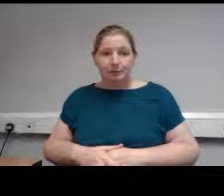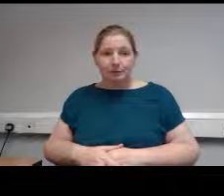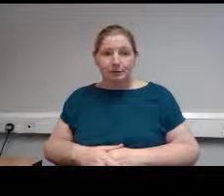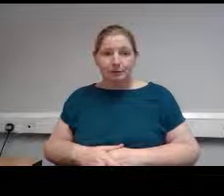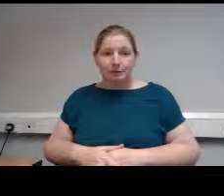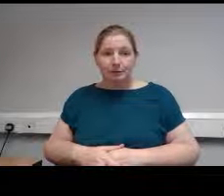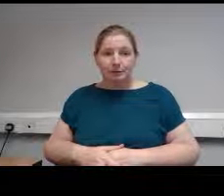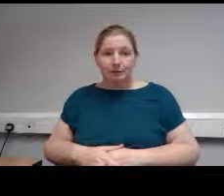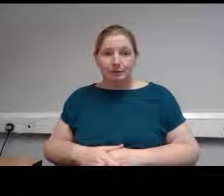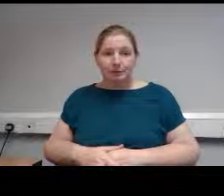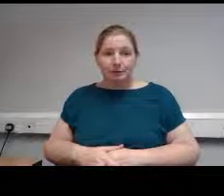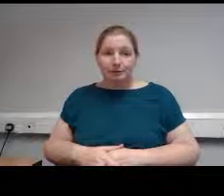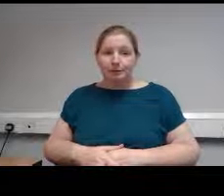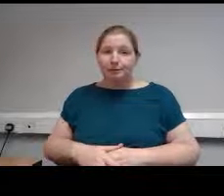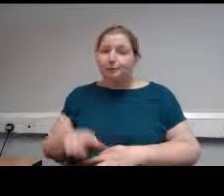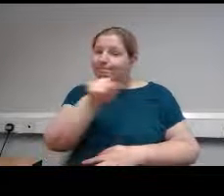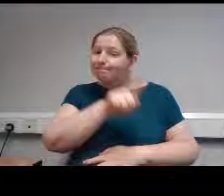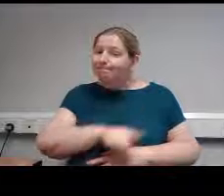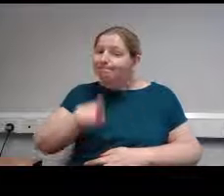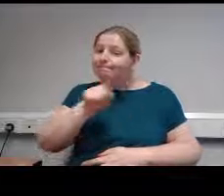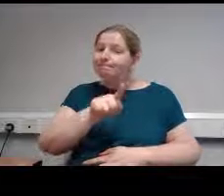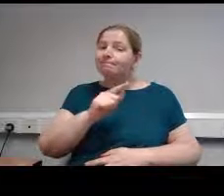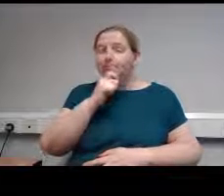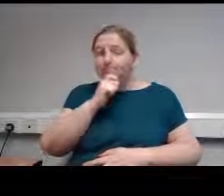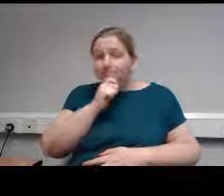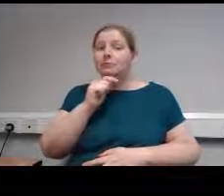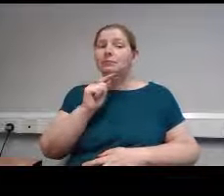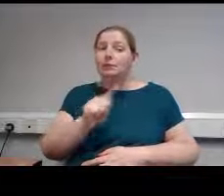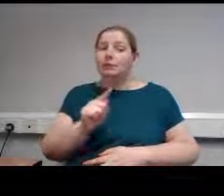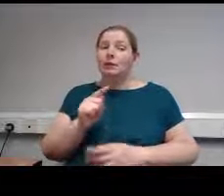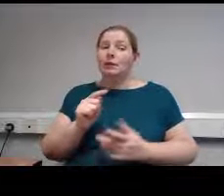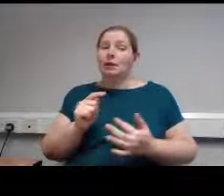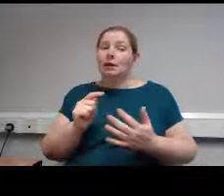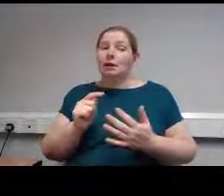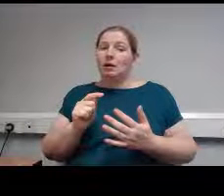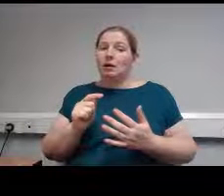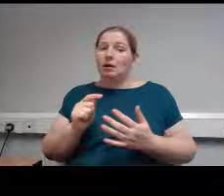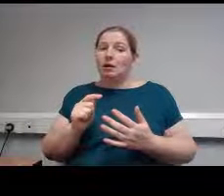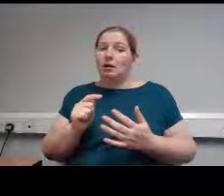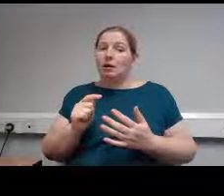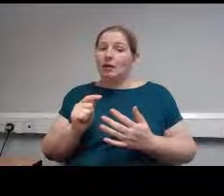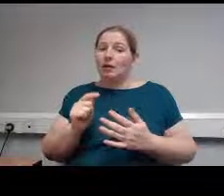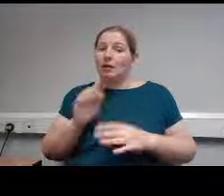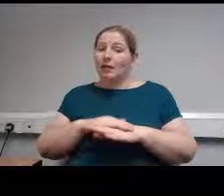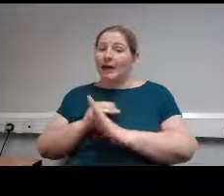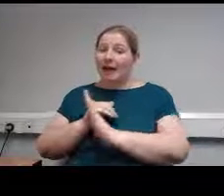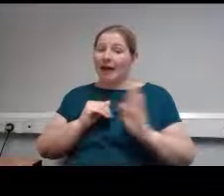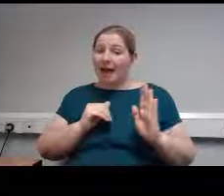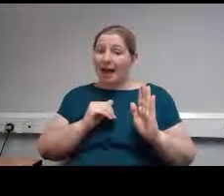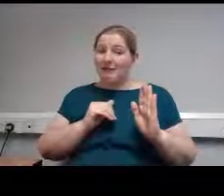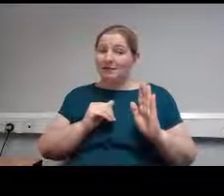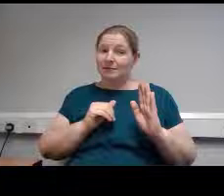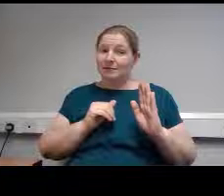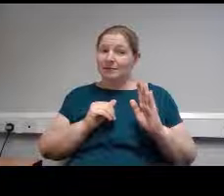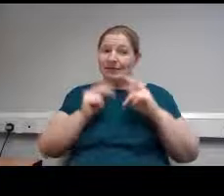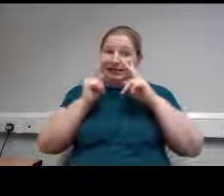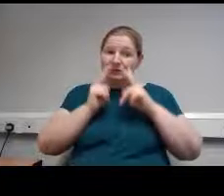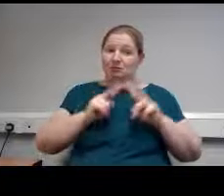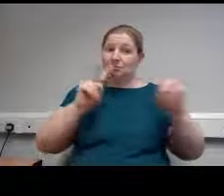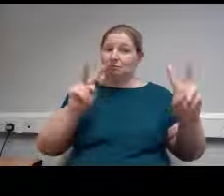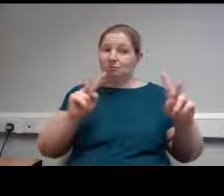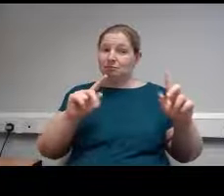So my next slide just shows the intention of the diagram here on the left is to give a visual on how